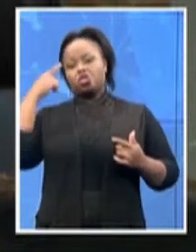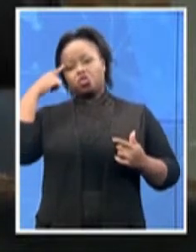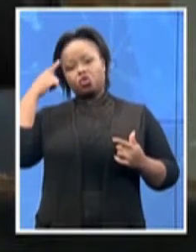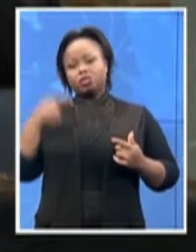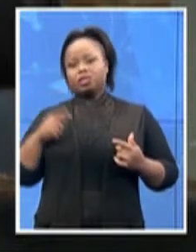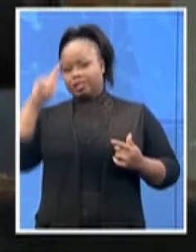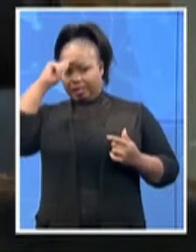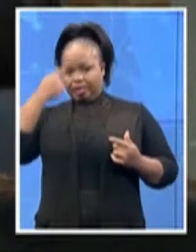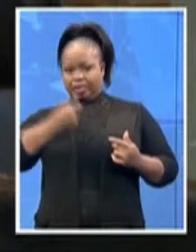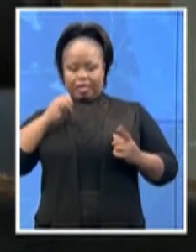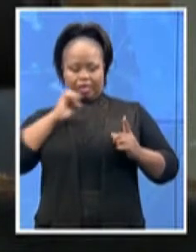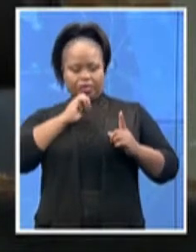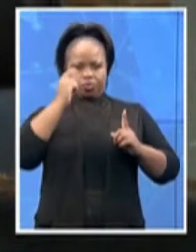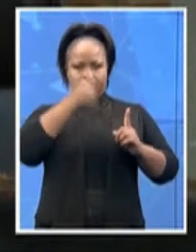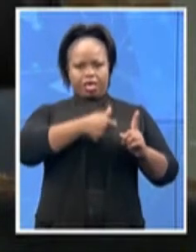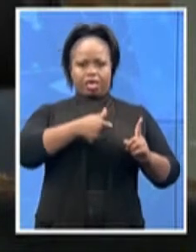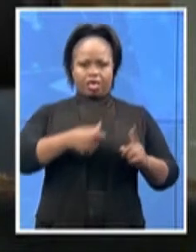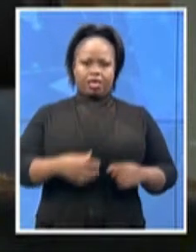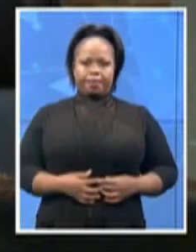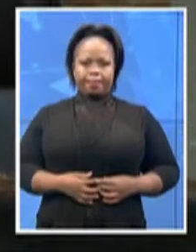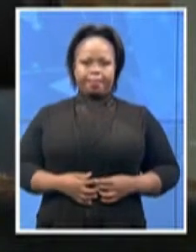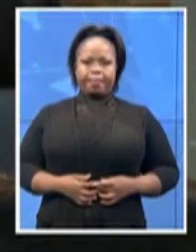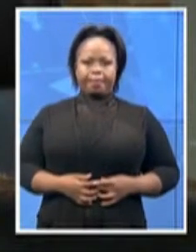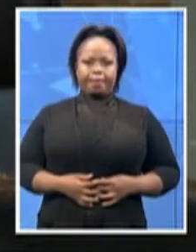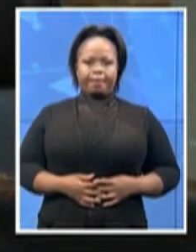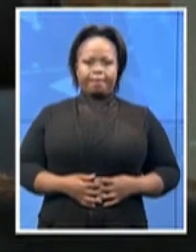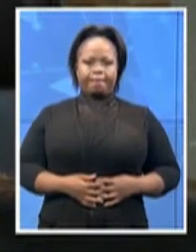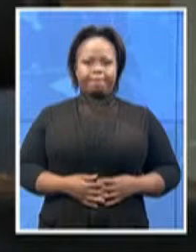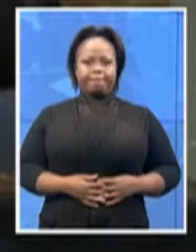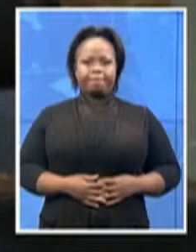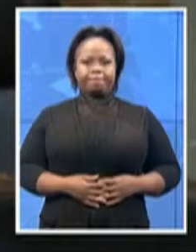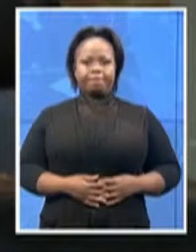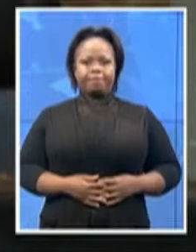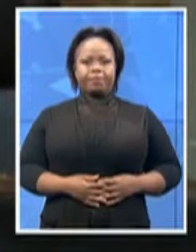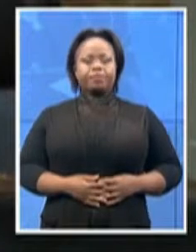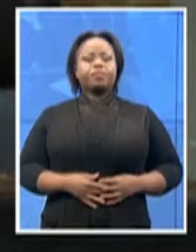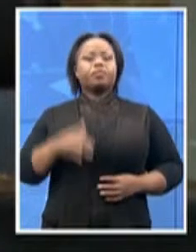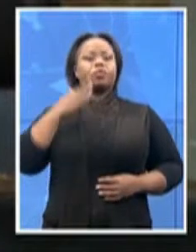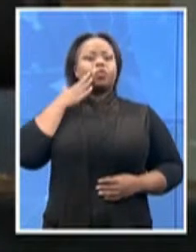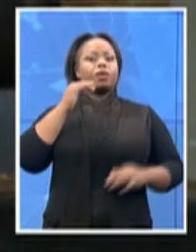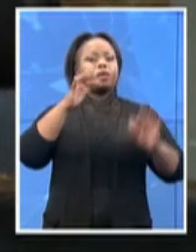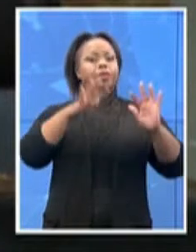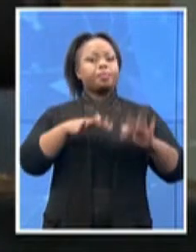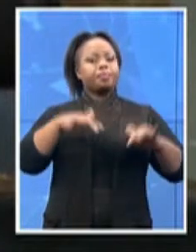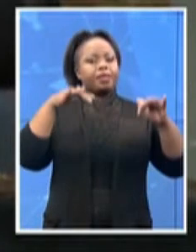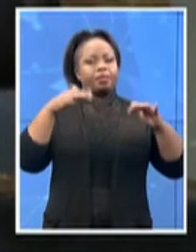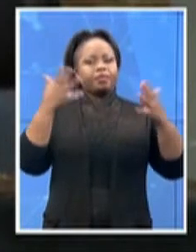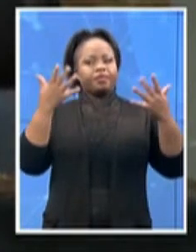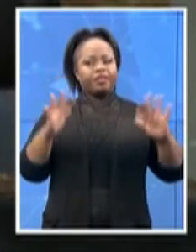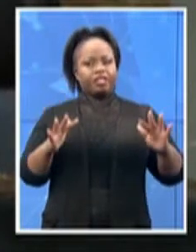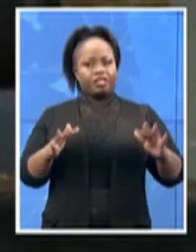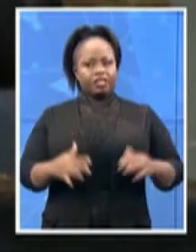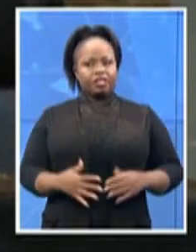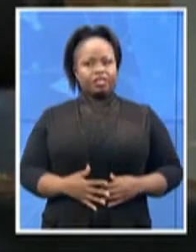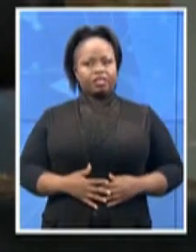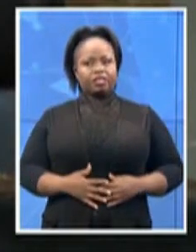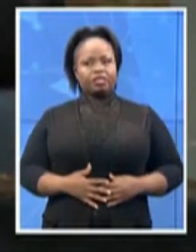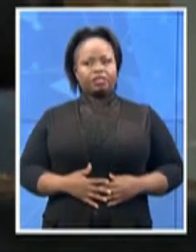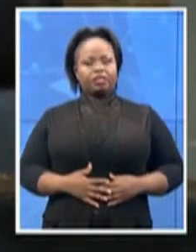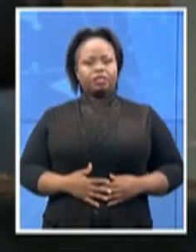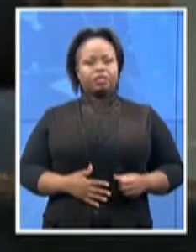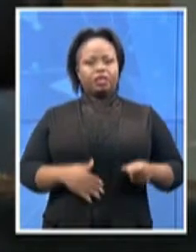It was only after the parliamentary session that it was brought to the attention of the President that the payment into